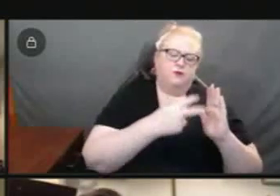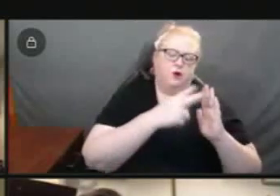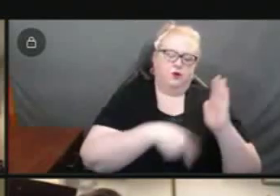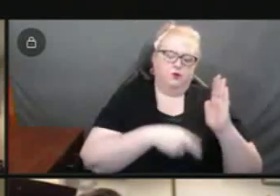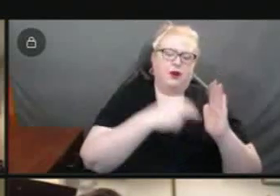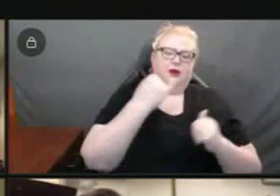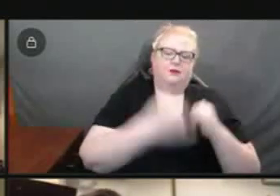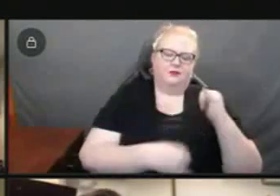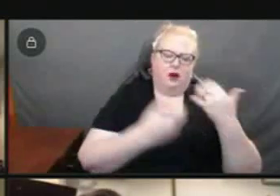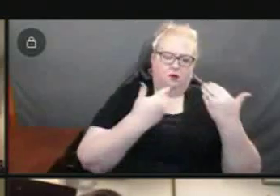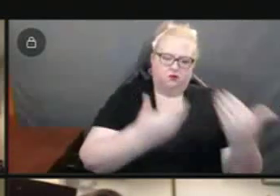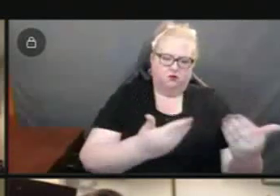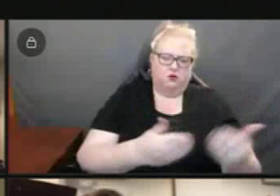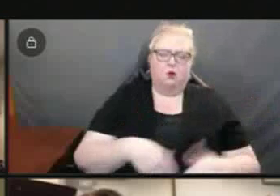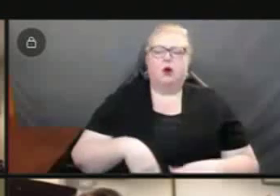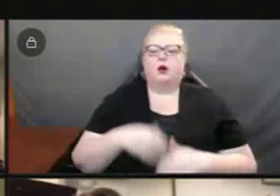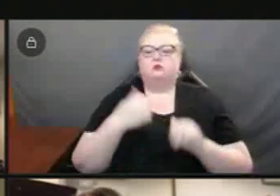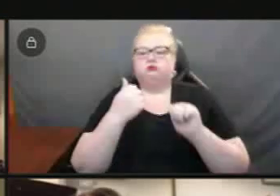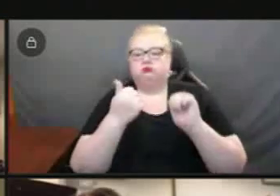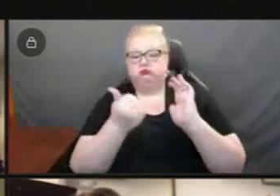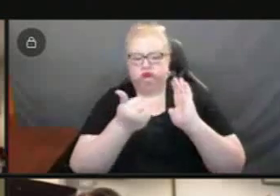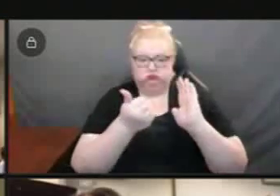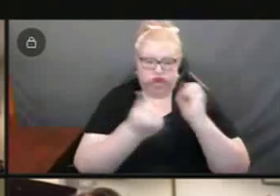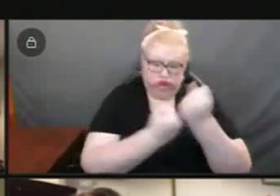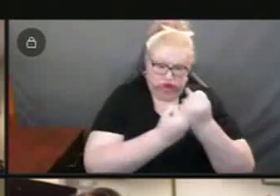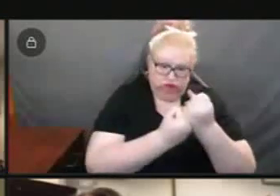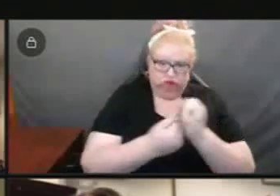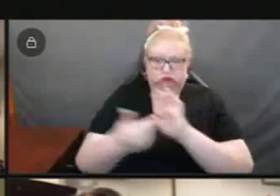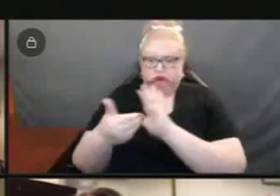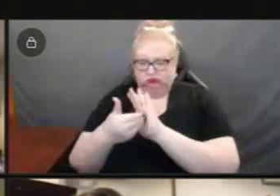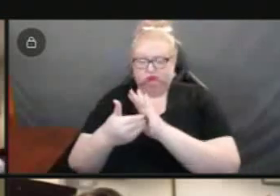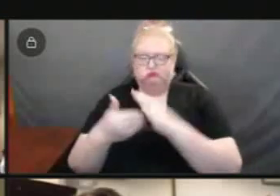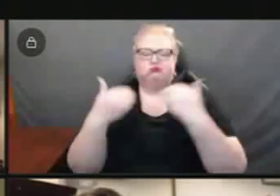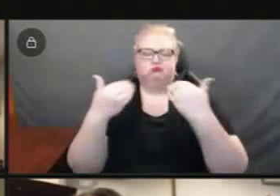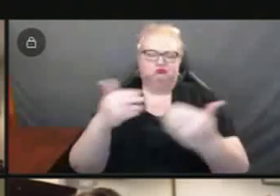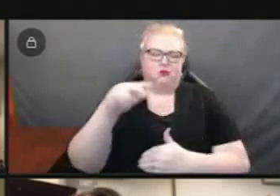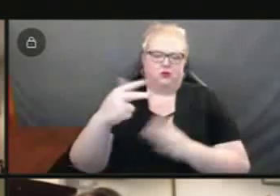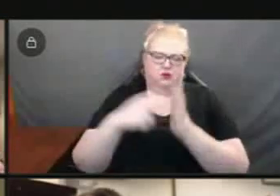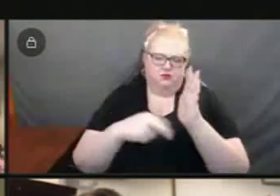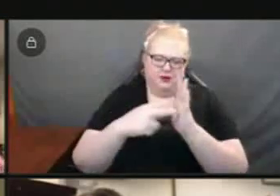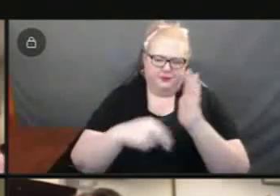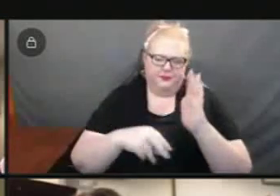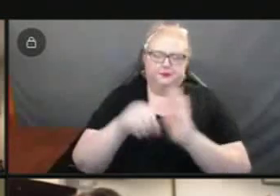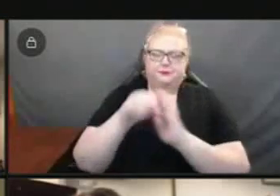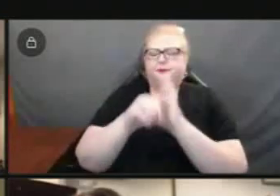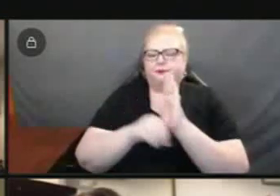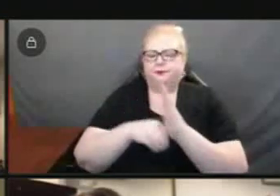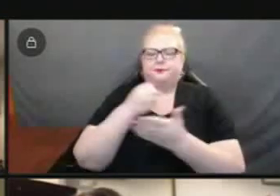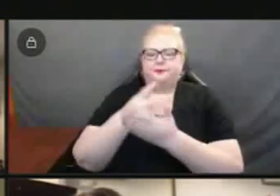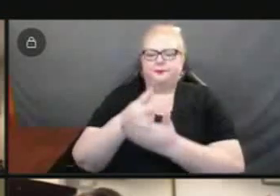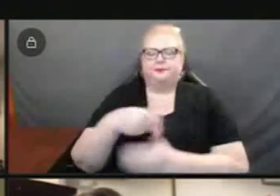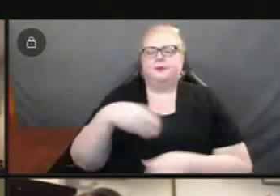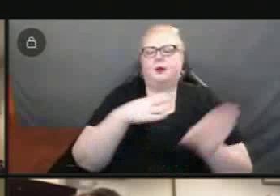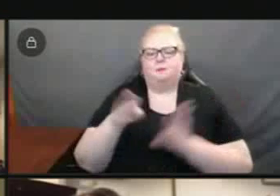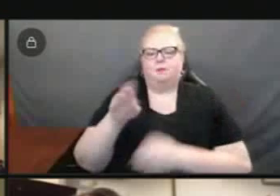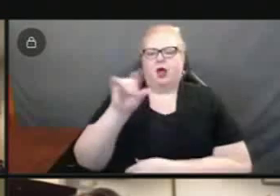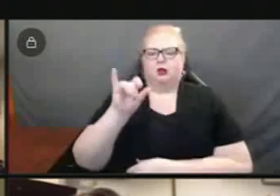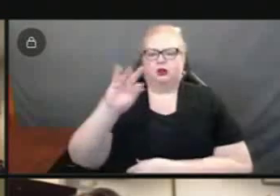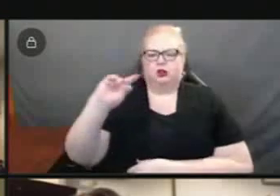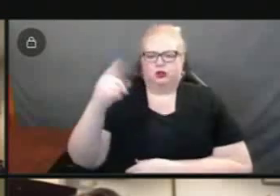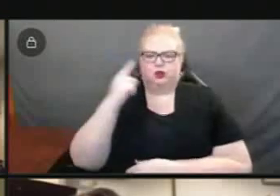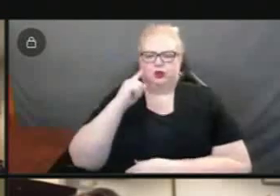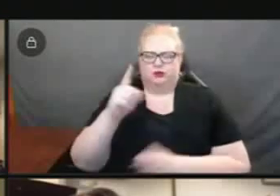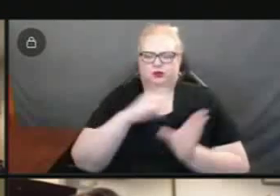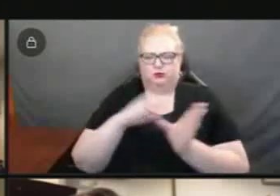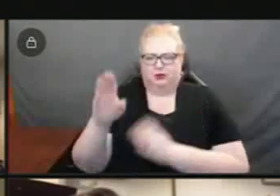those in favor, please say aye. Aye. All those opposed, please say nay. Ayes have it, third reading. An ordinance to approve a planned zoning development, establish a